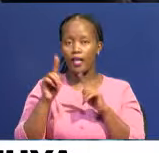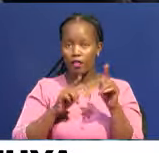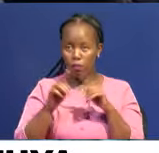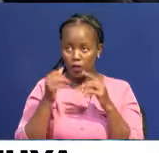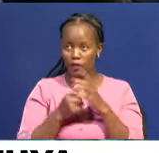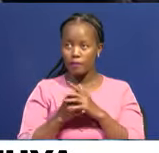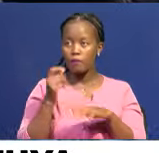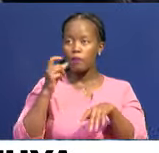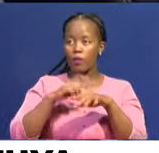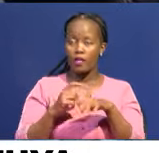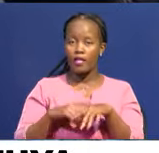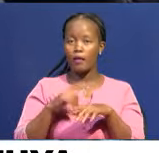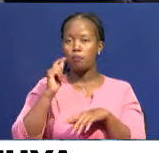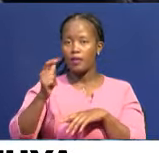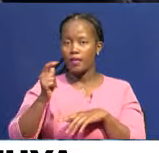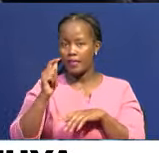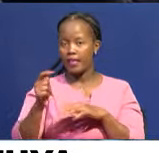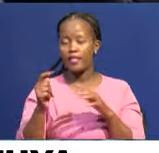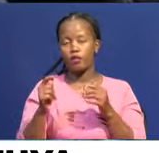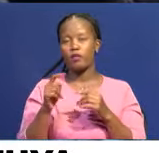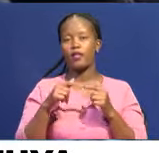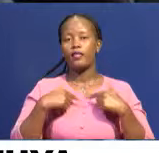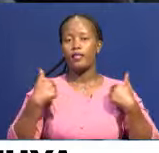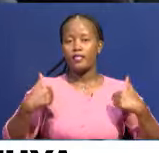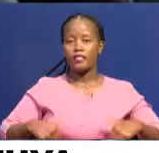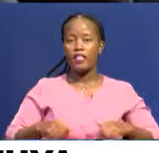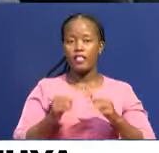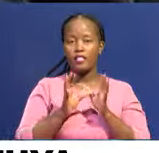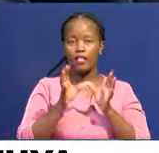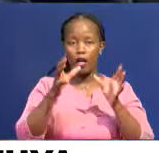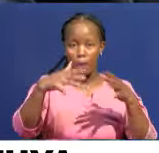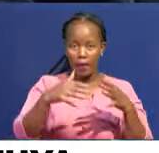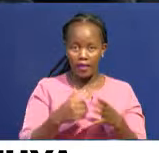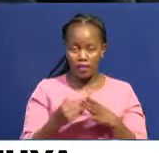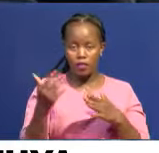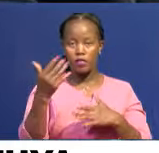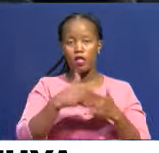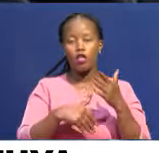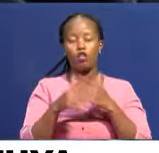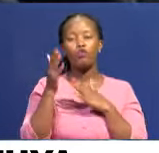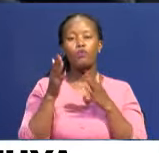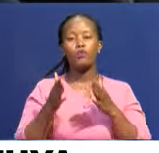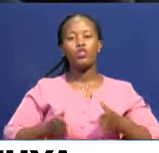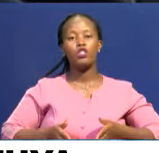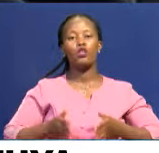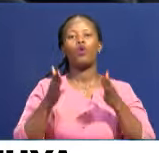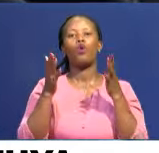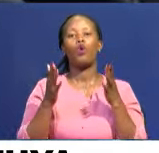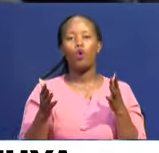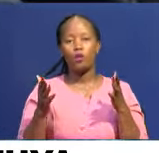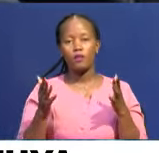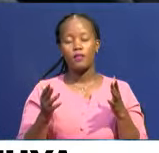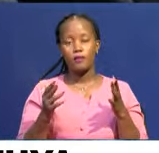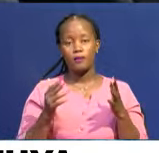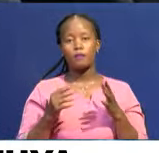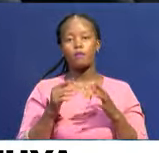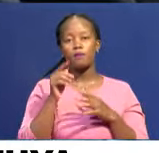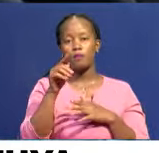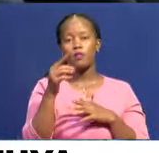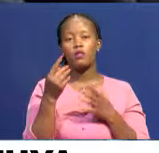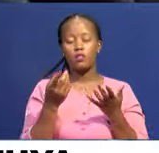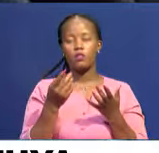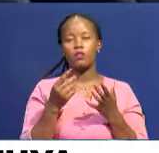to big Chinese companies or Kenyan companies to build roads and to maintain them, that contract